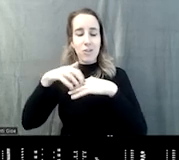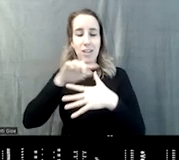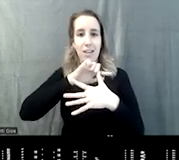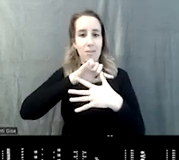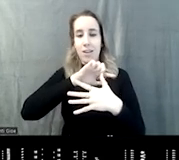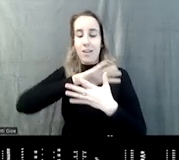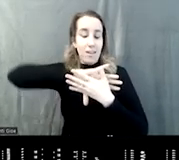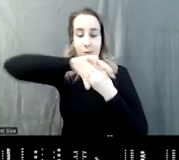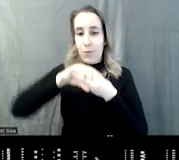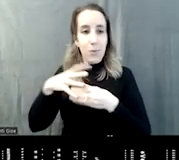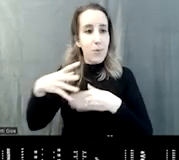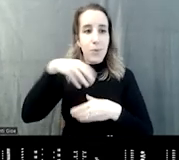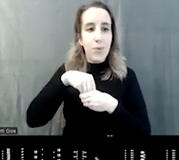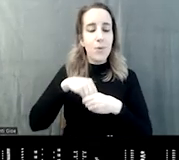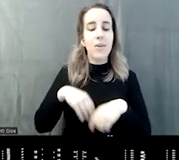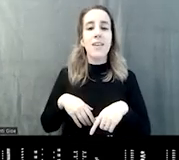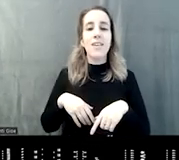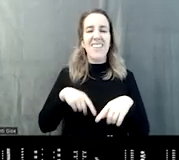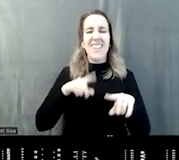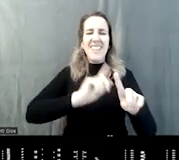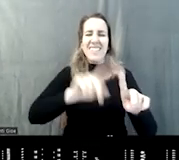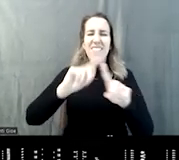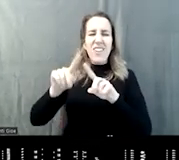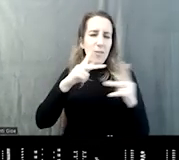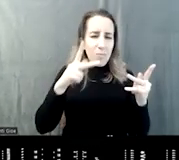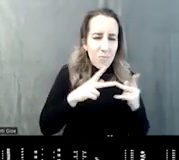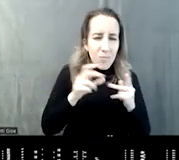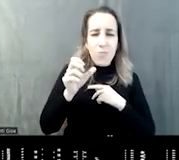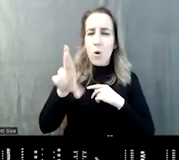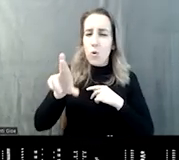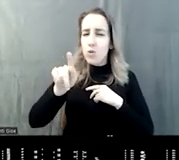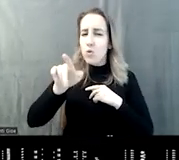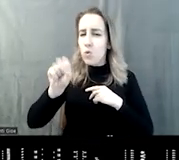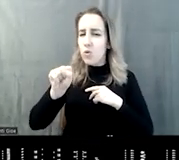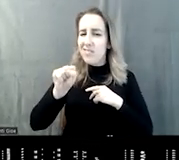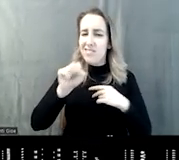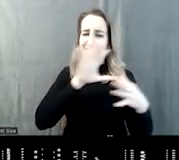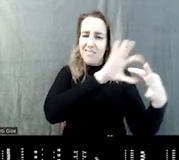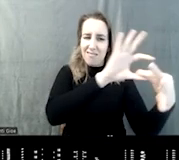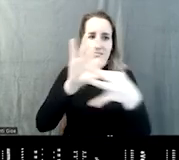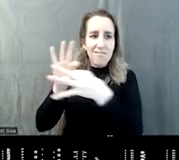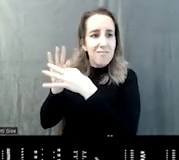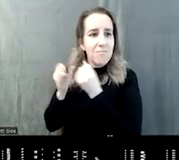kinds of sites or tools that have all of these kind of connections.